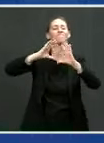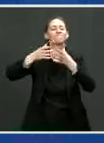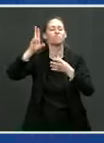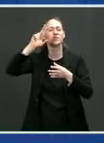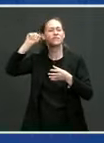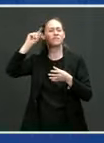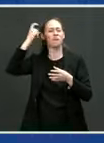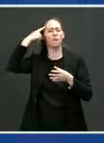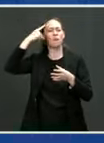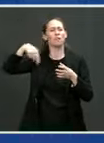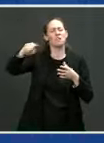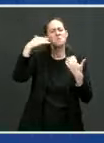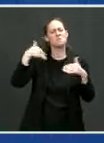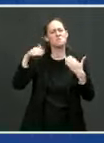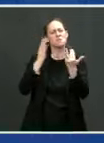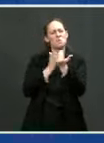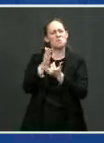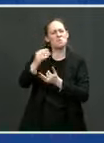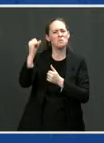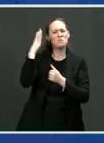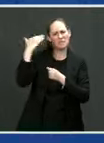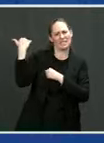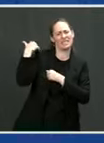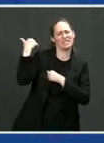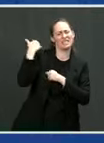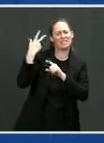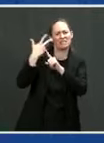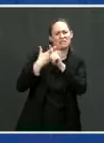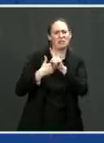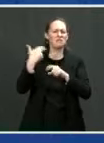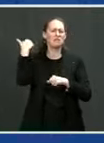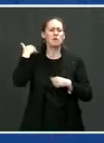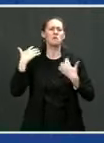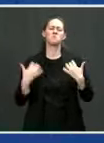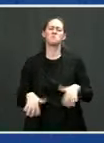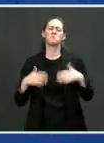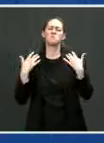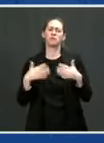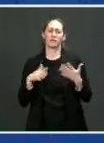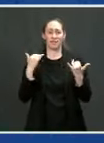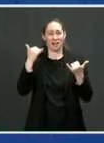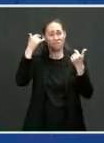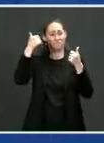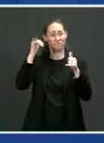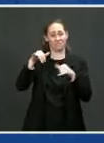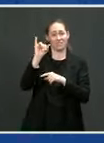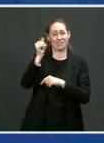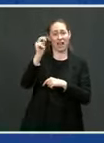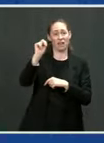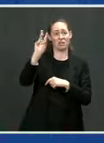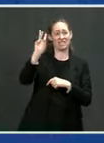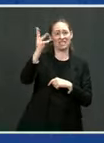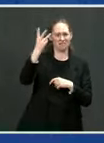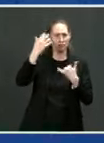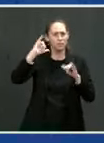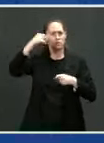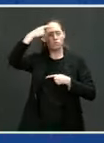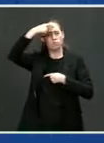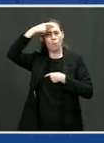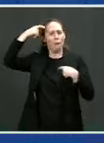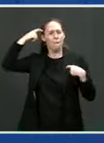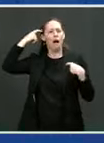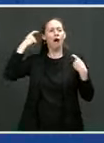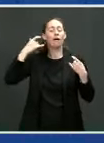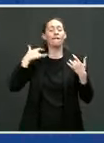been devastating. Just as the scars of January 6th had begun to heal, another